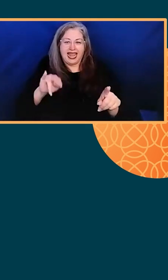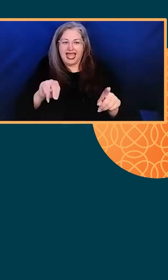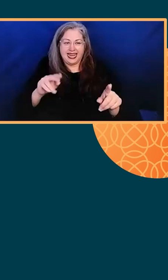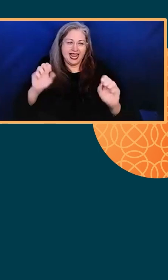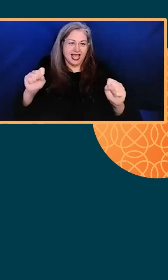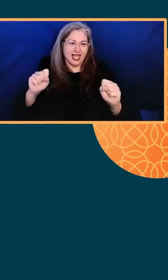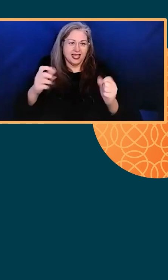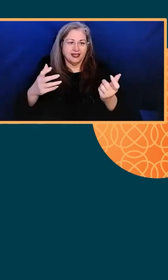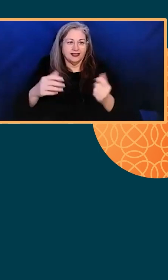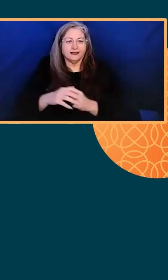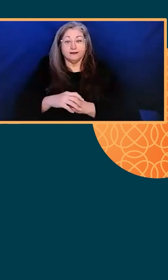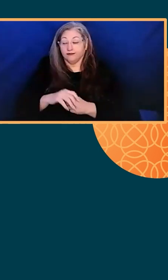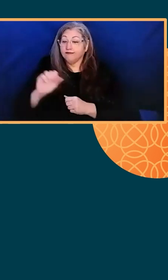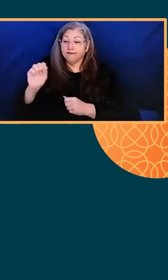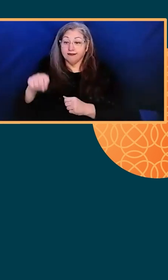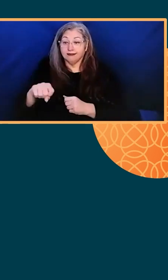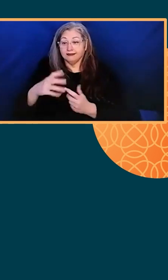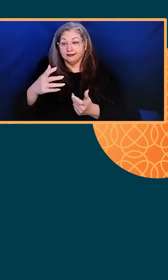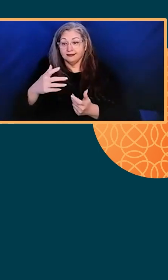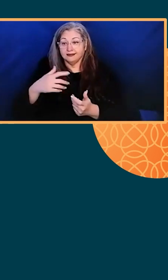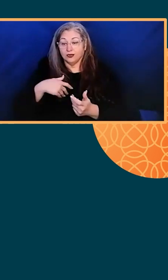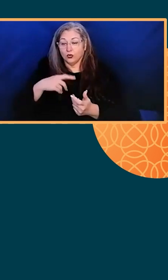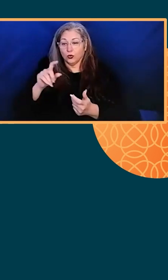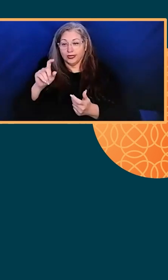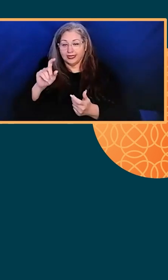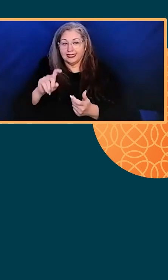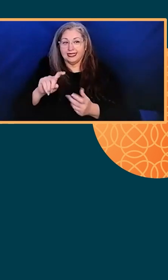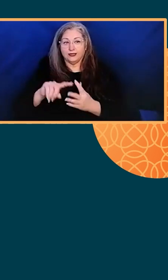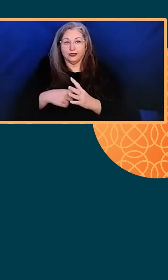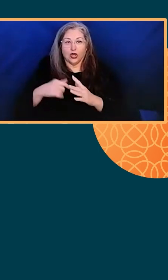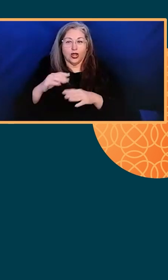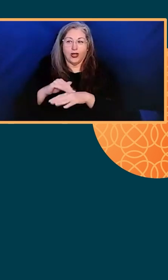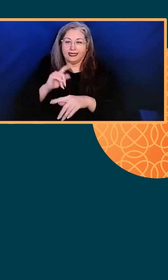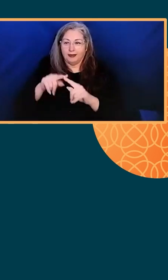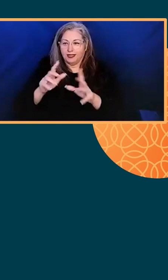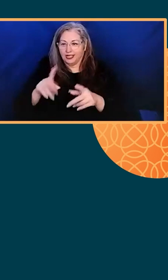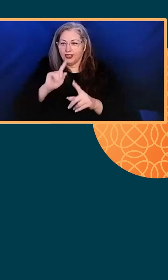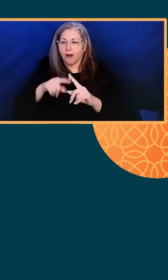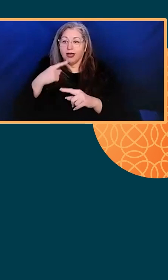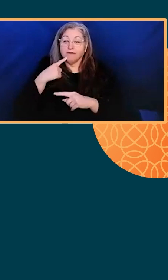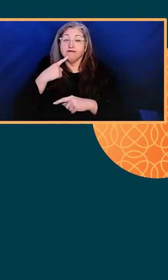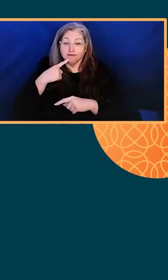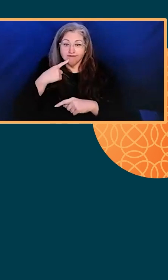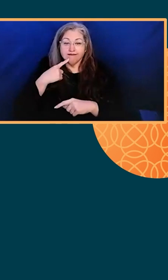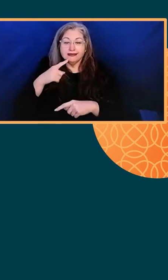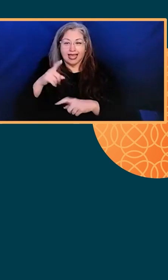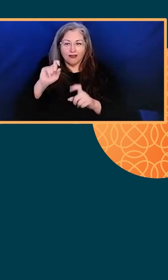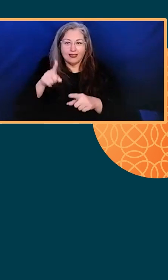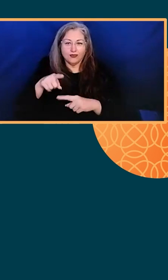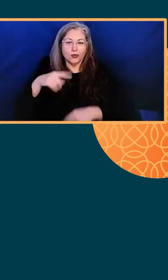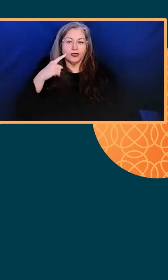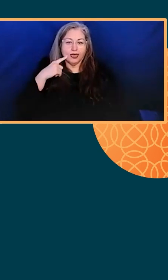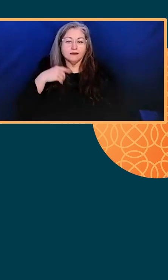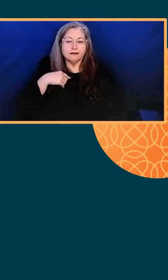know, yes. We need to start a call. I see some people in the chat talking about the nod. We need to get you the nod or